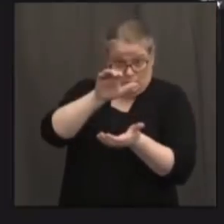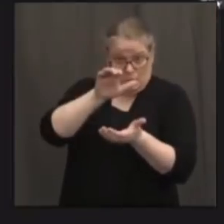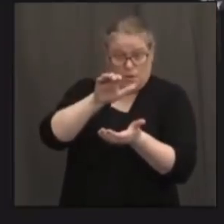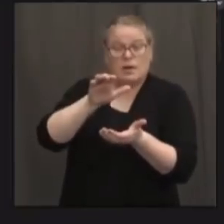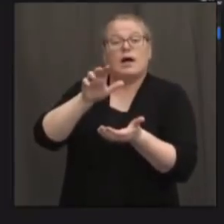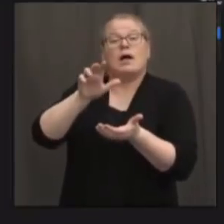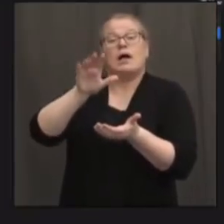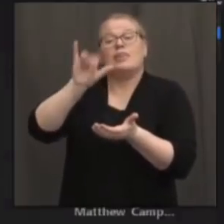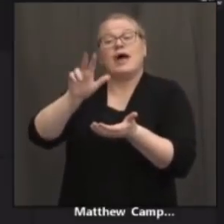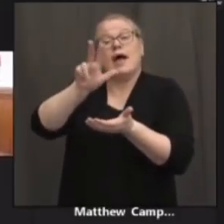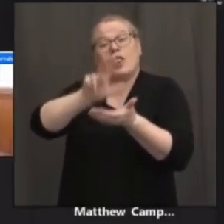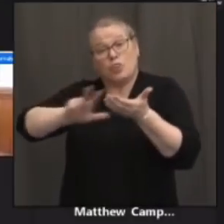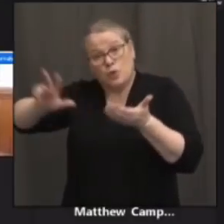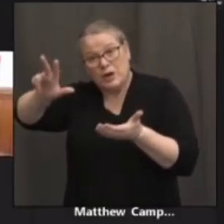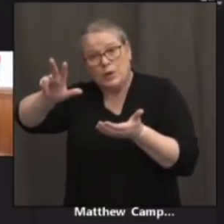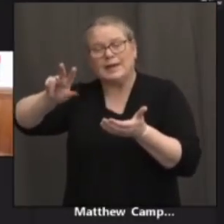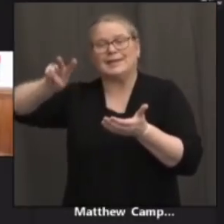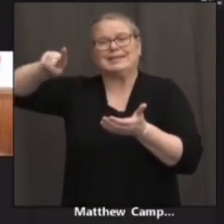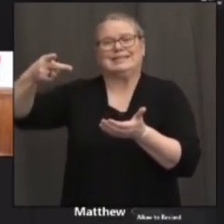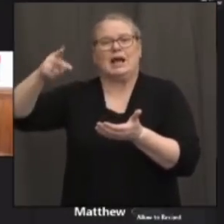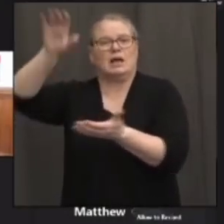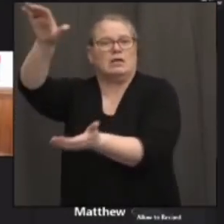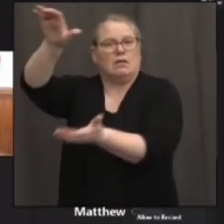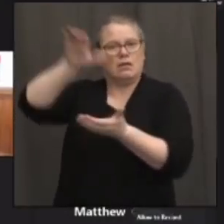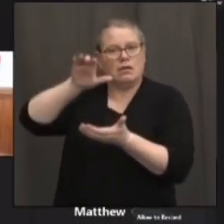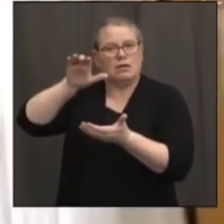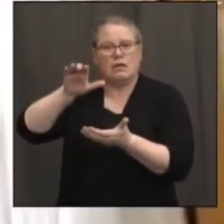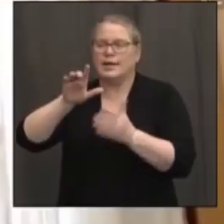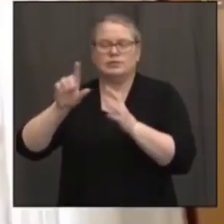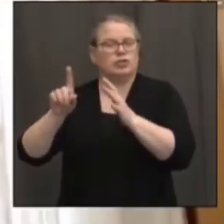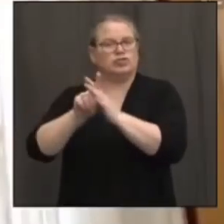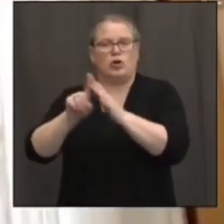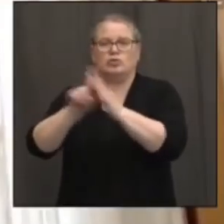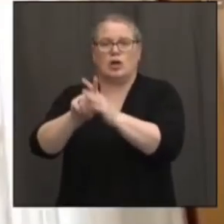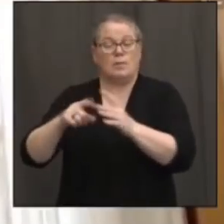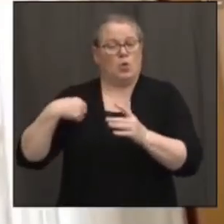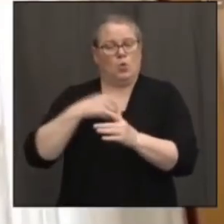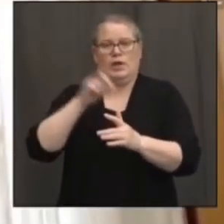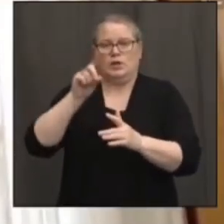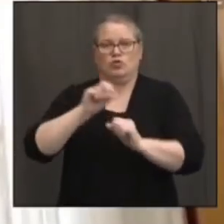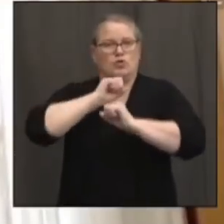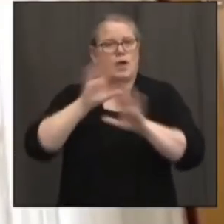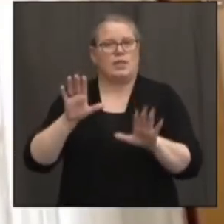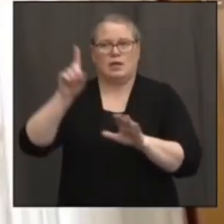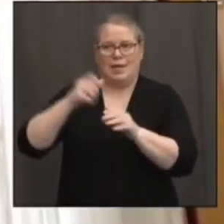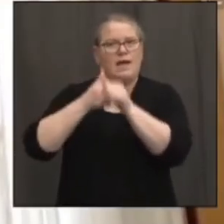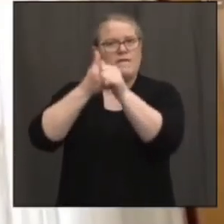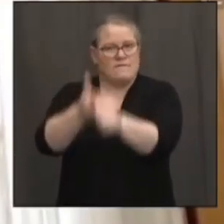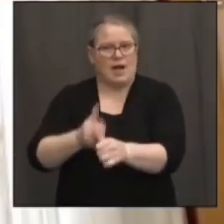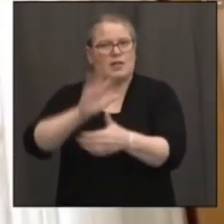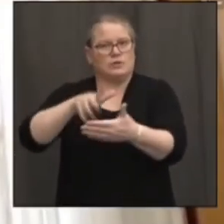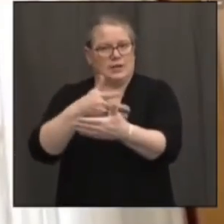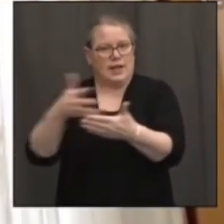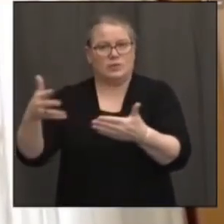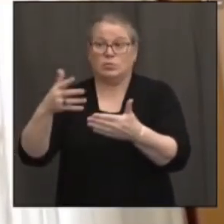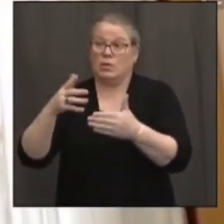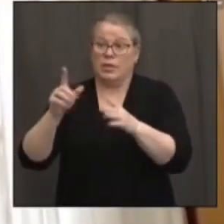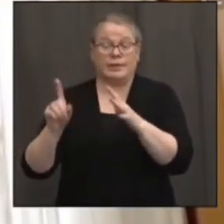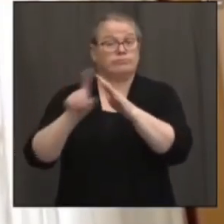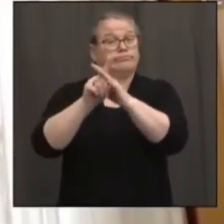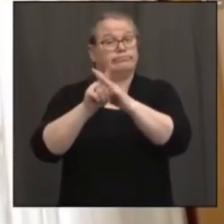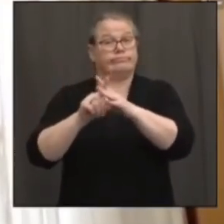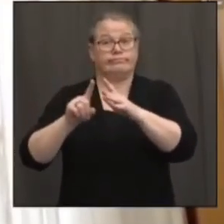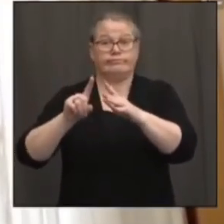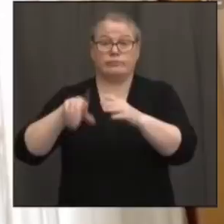of Pfizer, and 4 weeks later from Moderna. They just show up like clockwork. There's nothing we need to do. They've been arriving consistently right